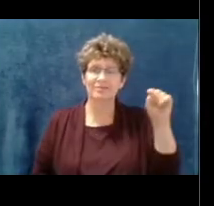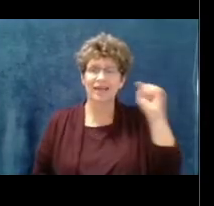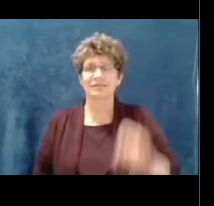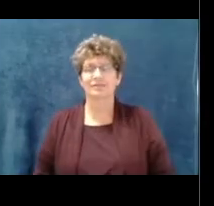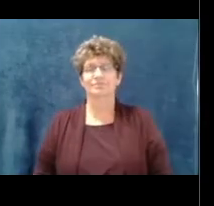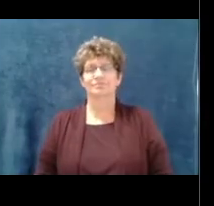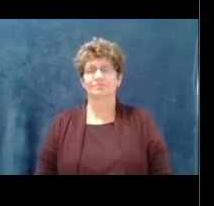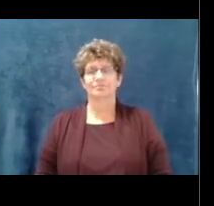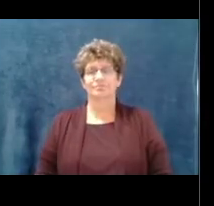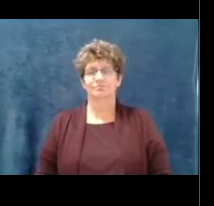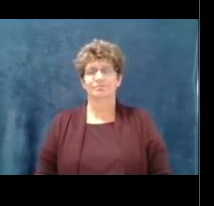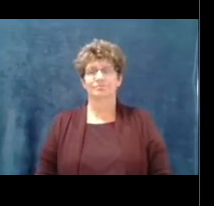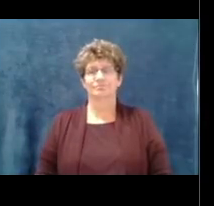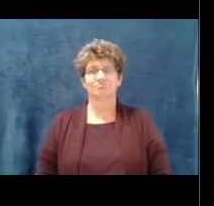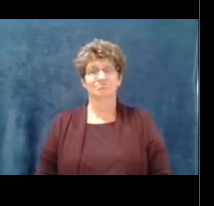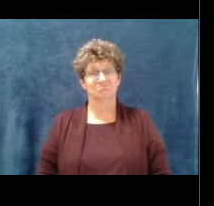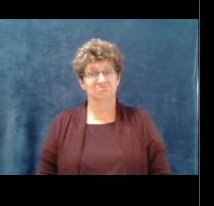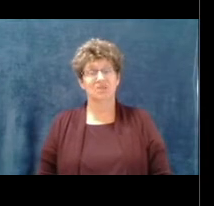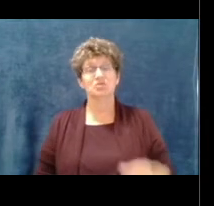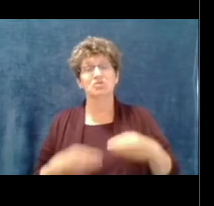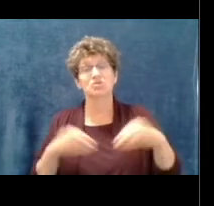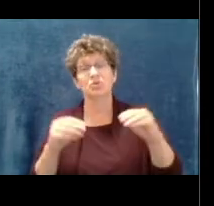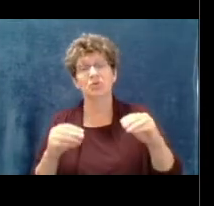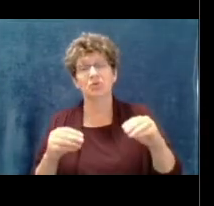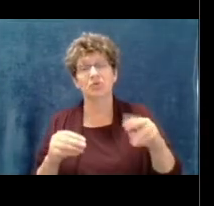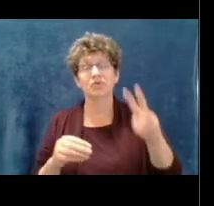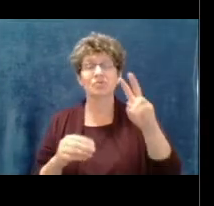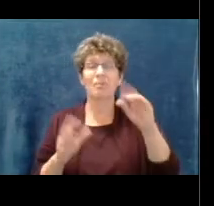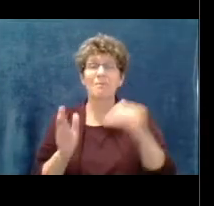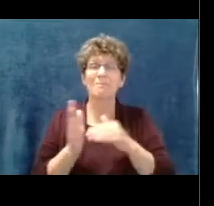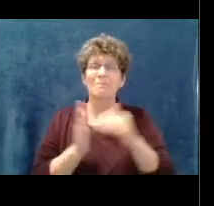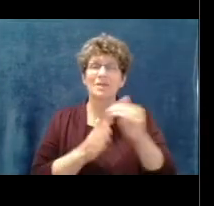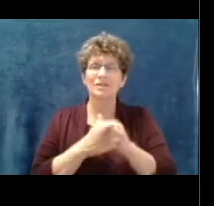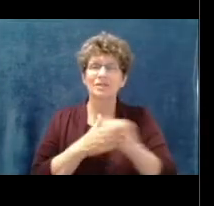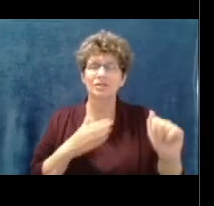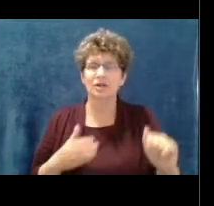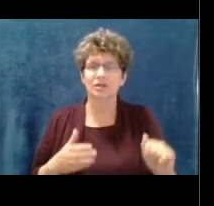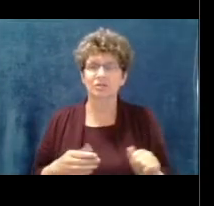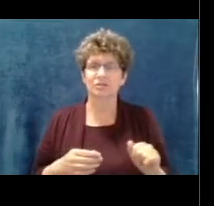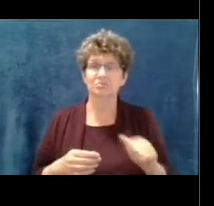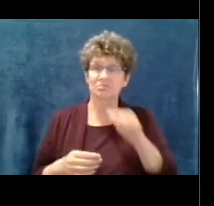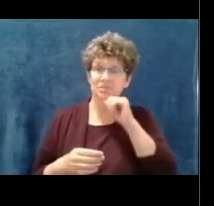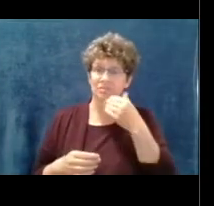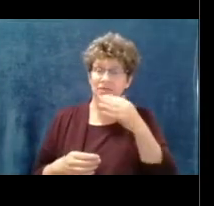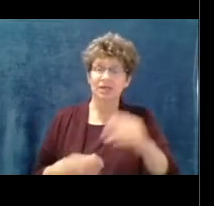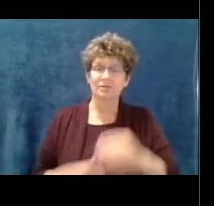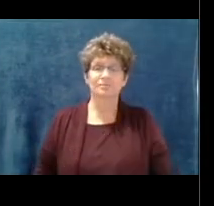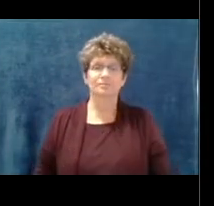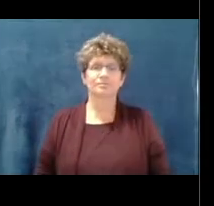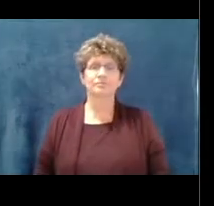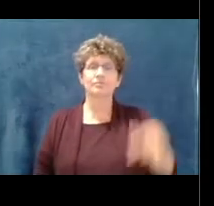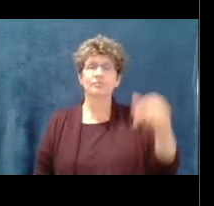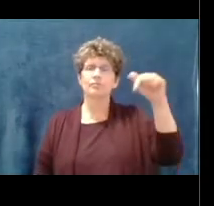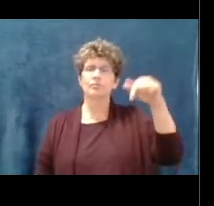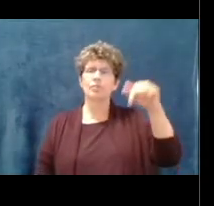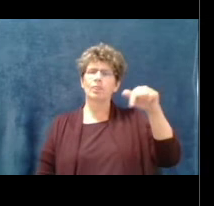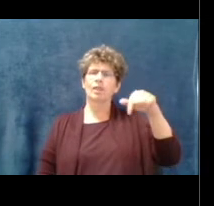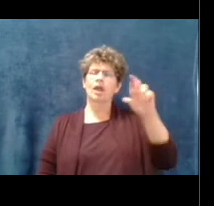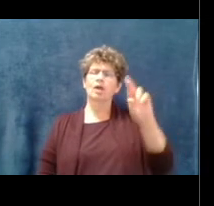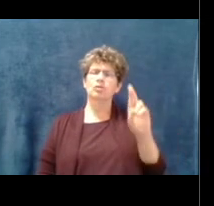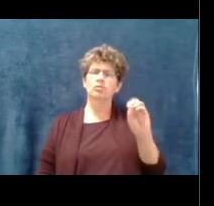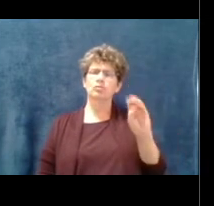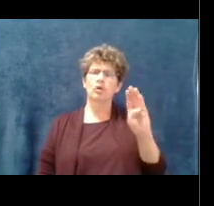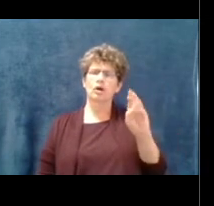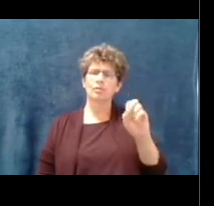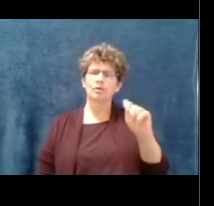2007, Robert Malchon, at the age of 105, sets a new record. He bikes 22 kilometers in 1 hour at the